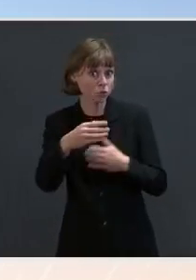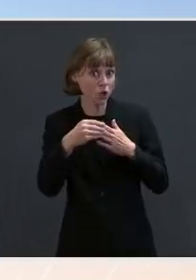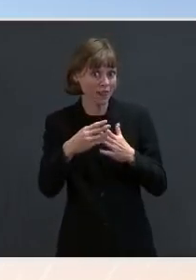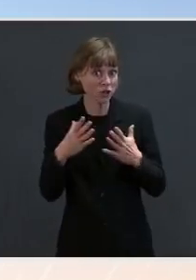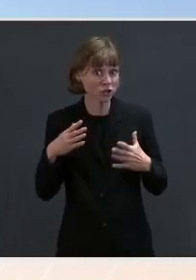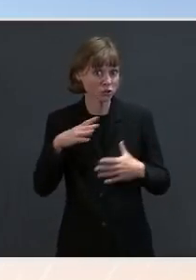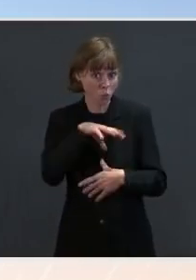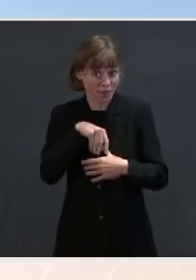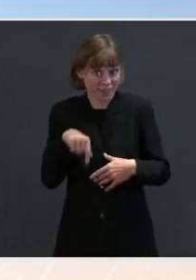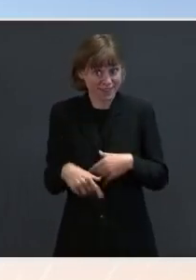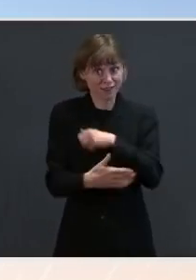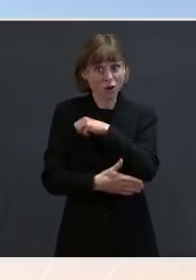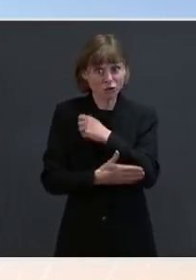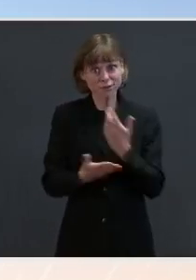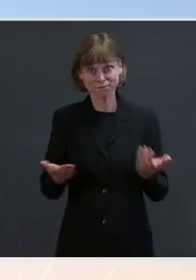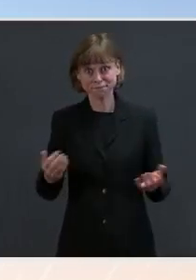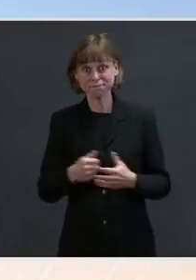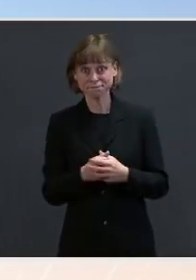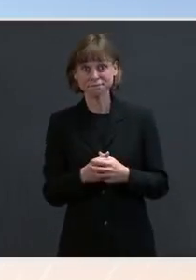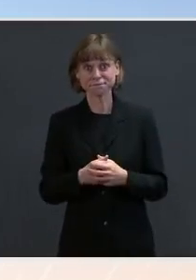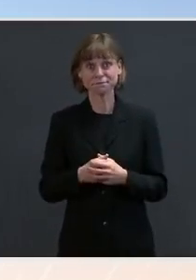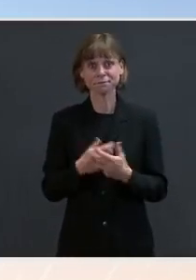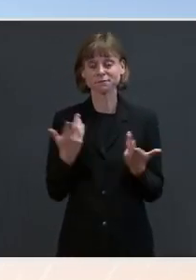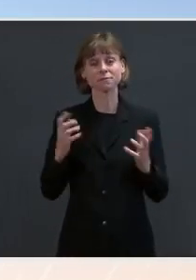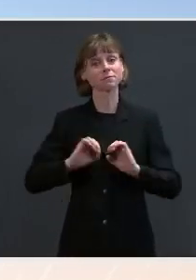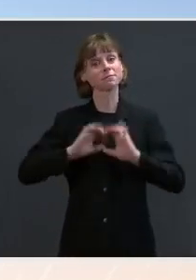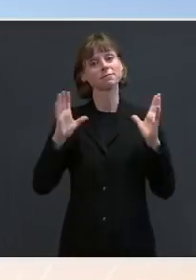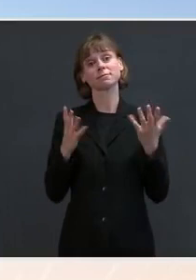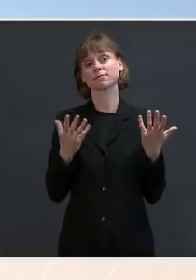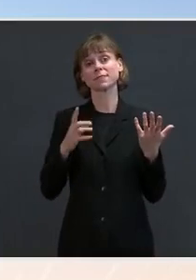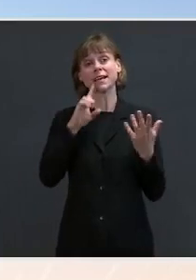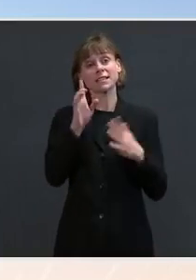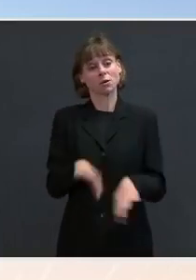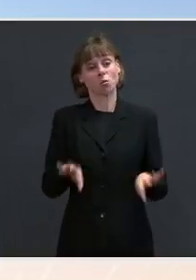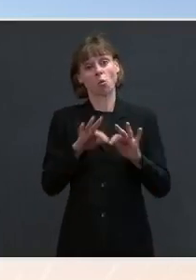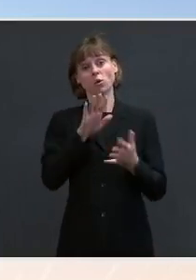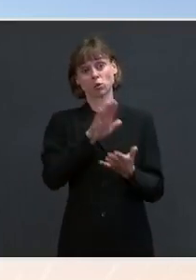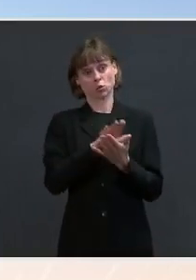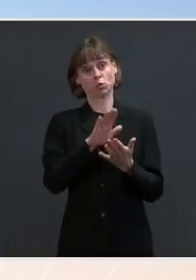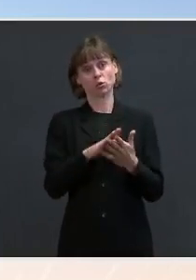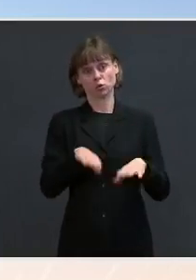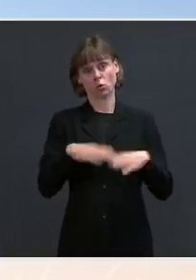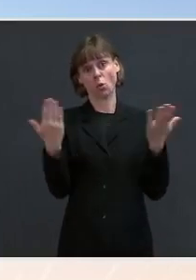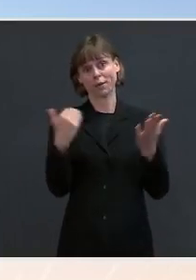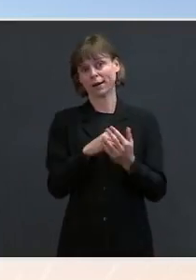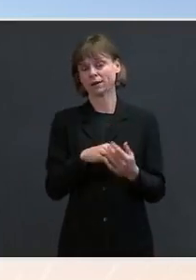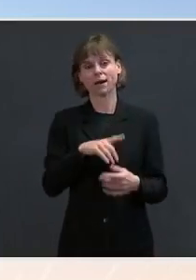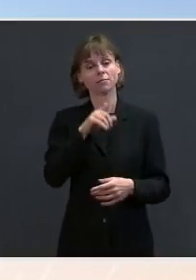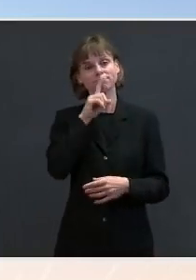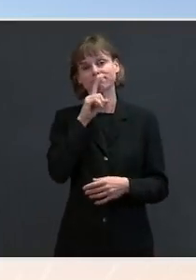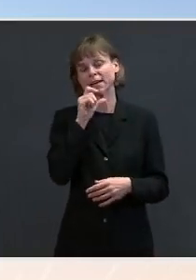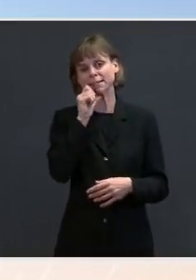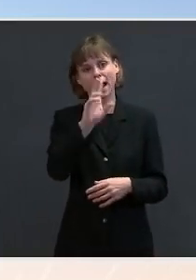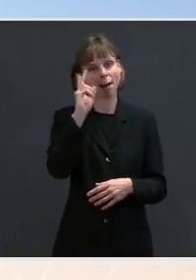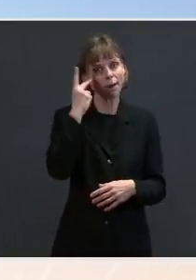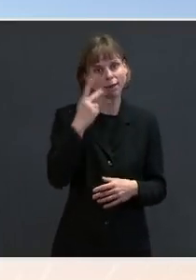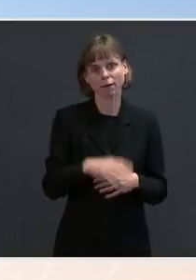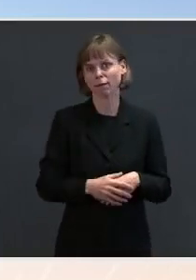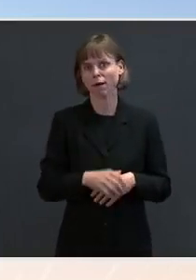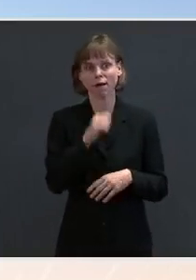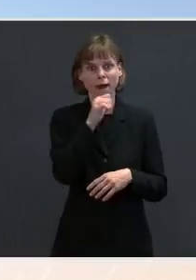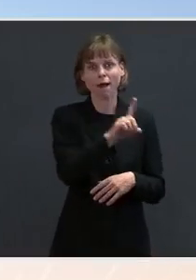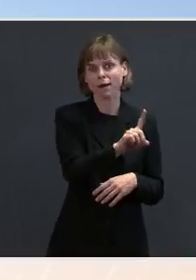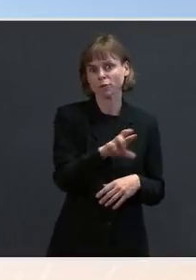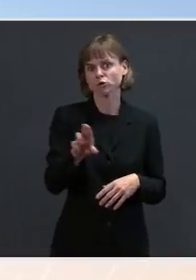it's very clear that you know, it's important for schools to be reopened. That's not a political issue or a partisan issue.